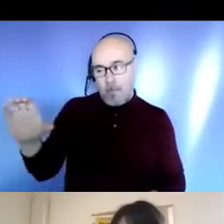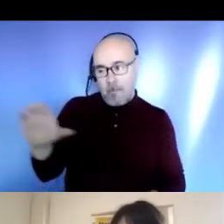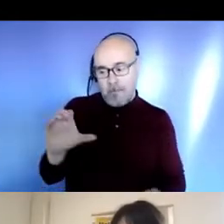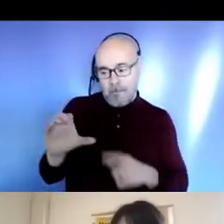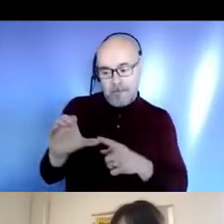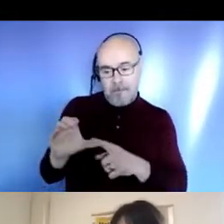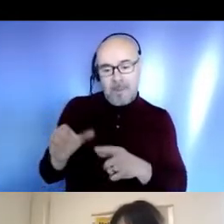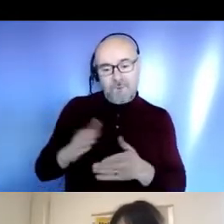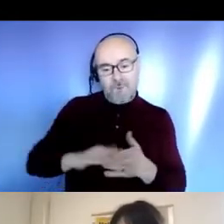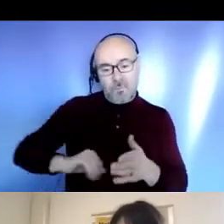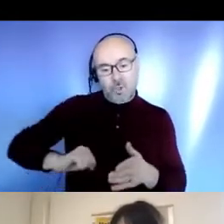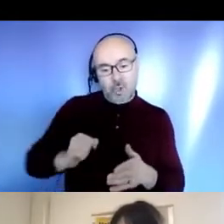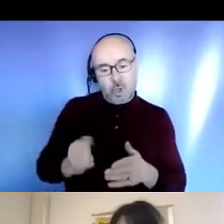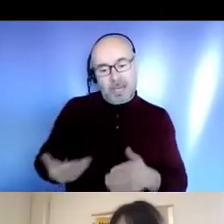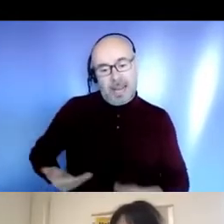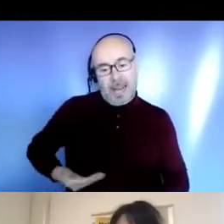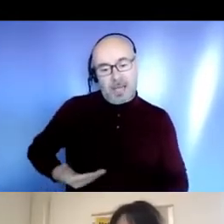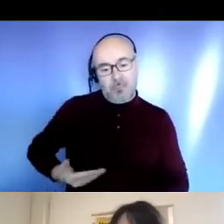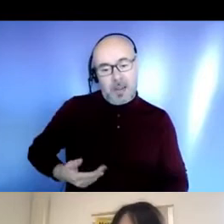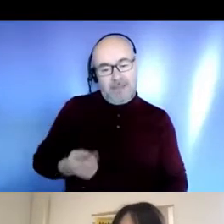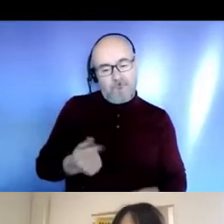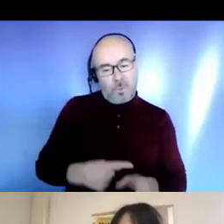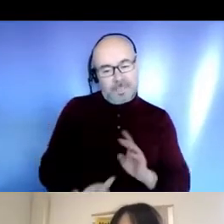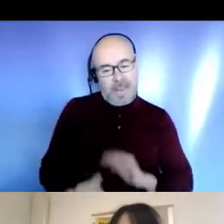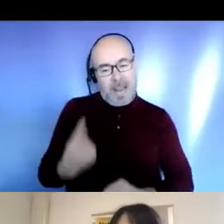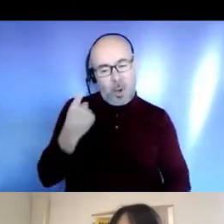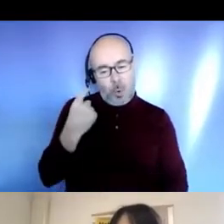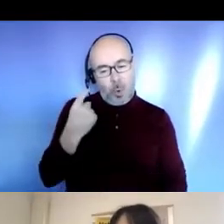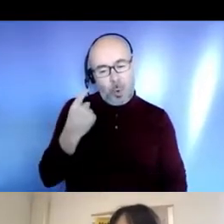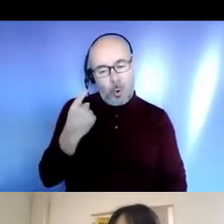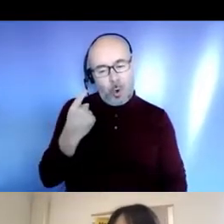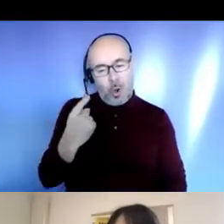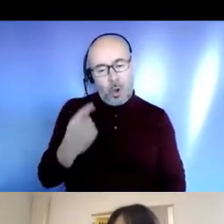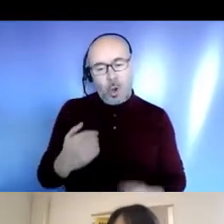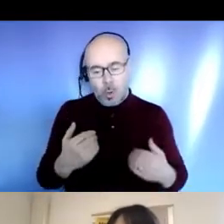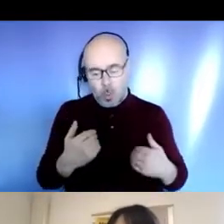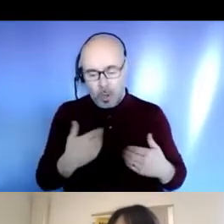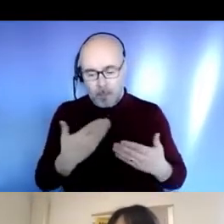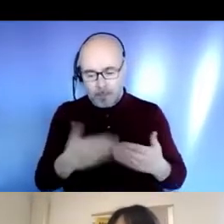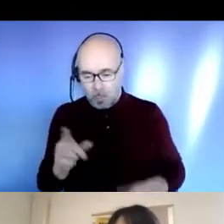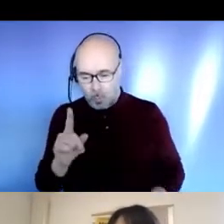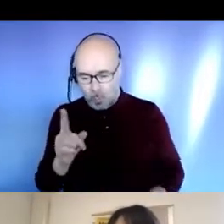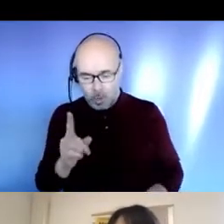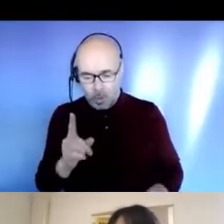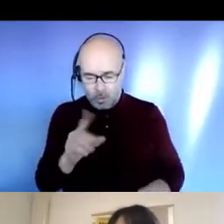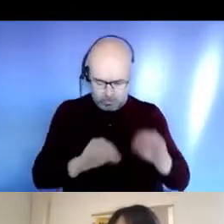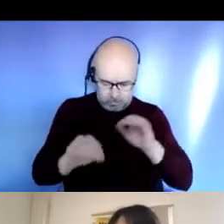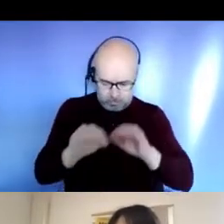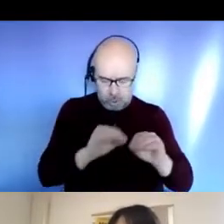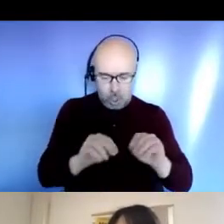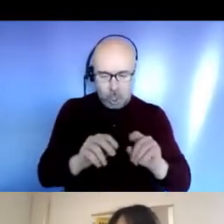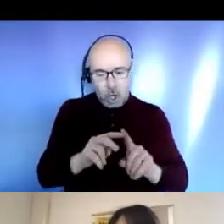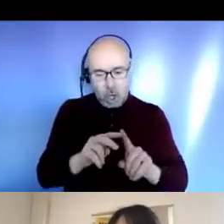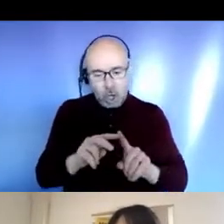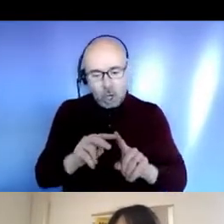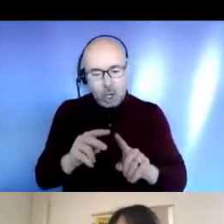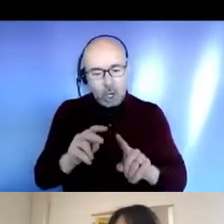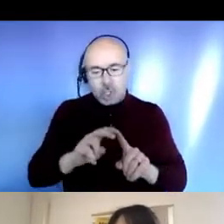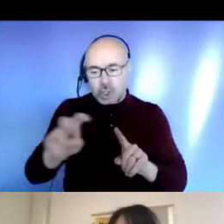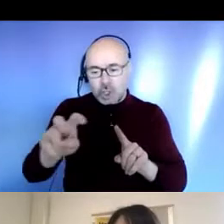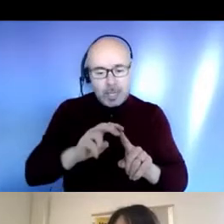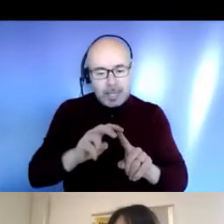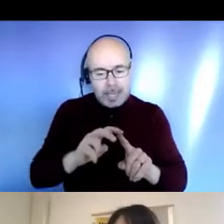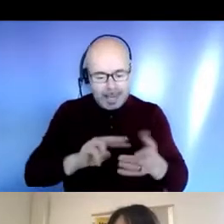ago to develop some proof of concept work around journey planning and wayfinding for those with disability or mobility